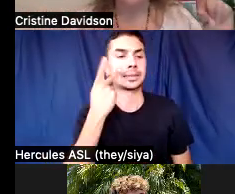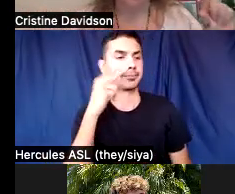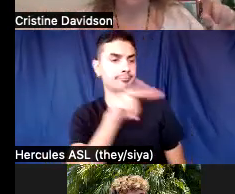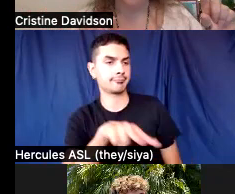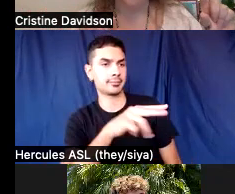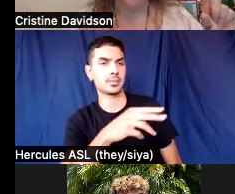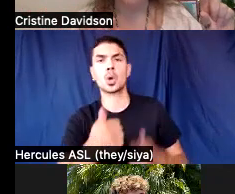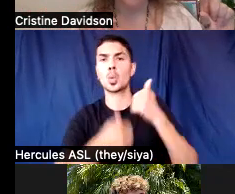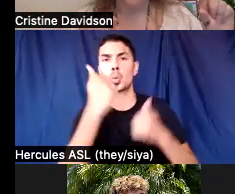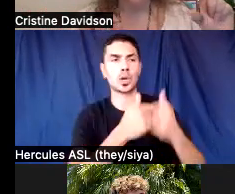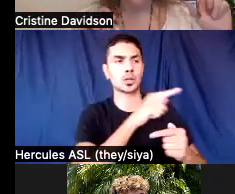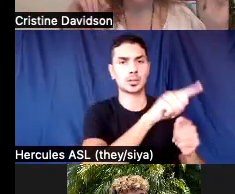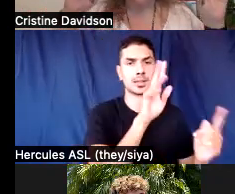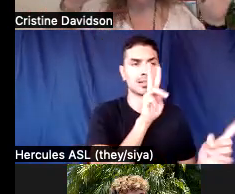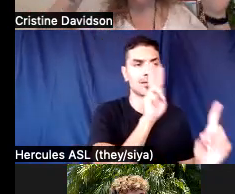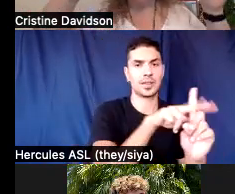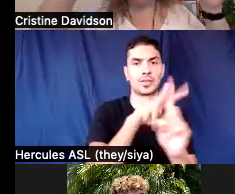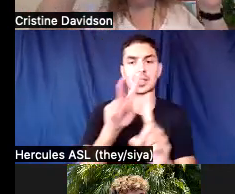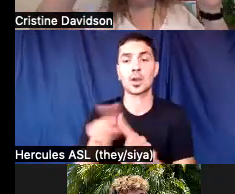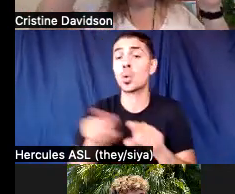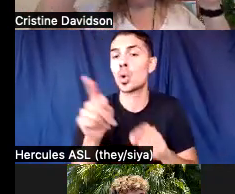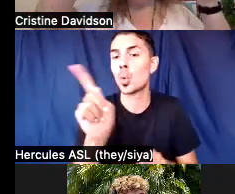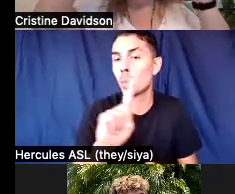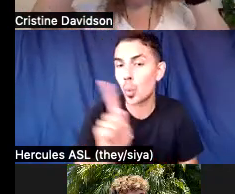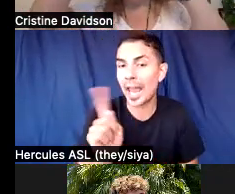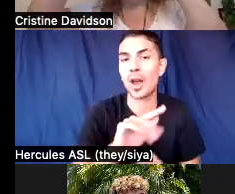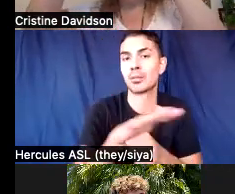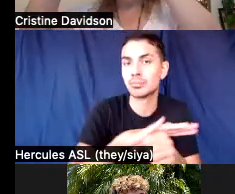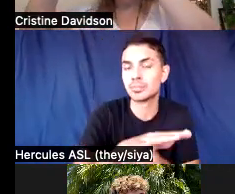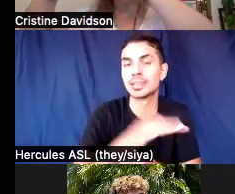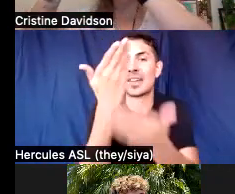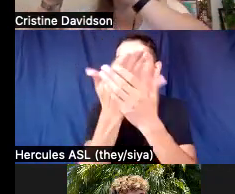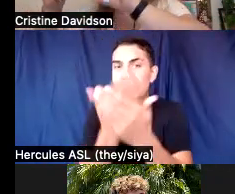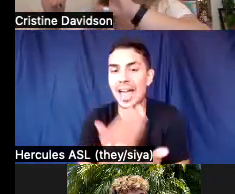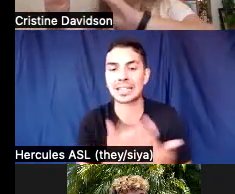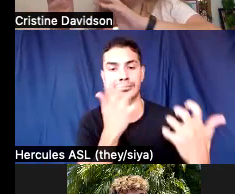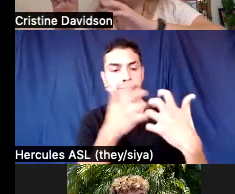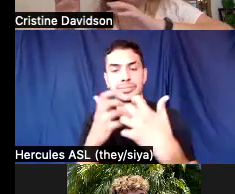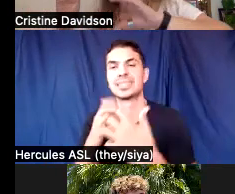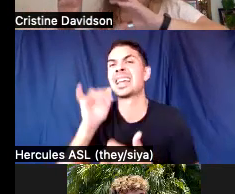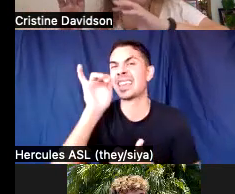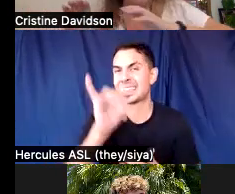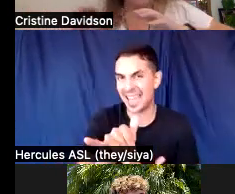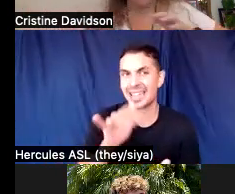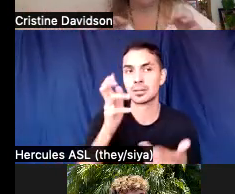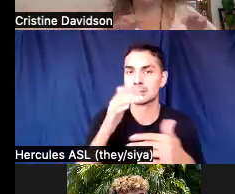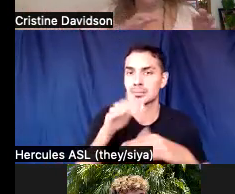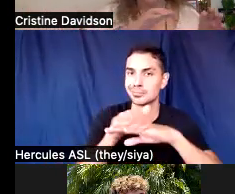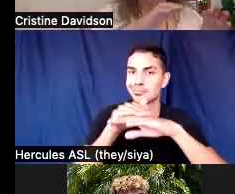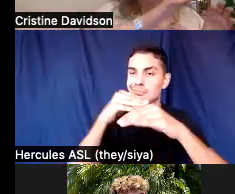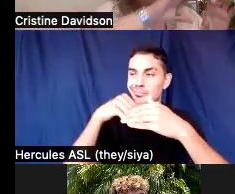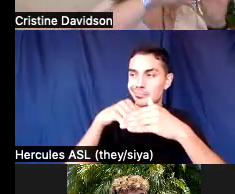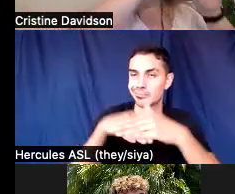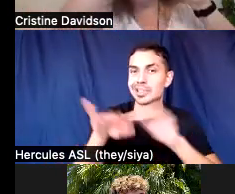that that law was broken, right? So now we're kind of getting into a little bit of the system that a survivor or that a victim survivor is going to